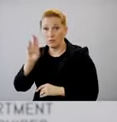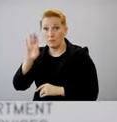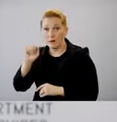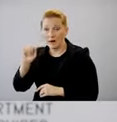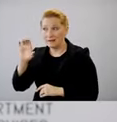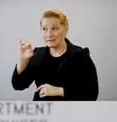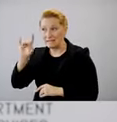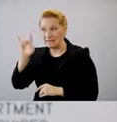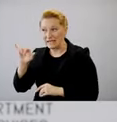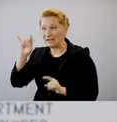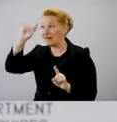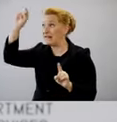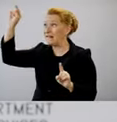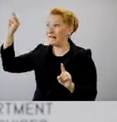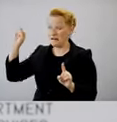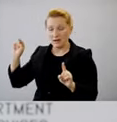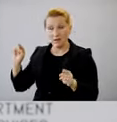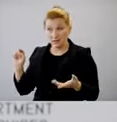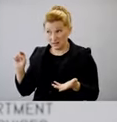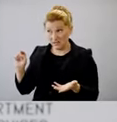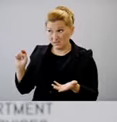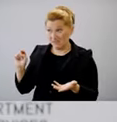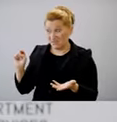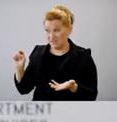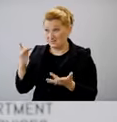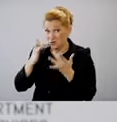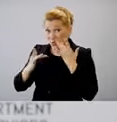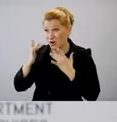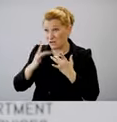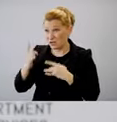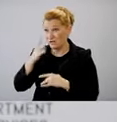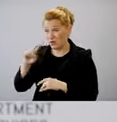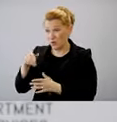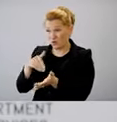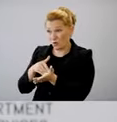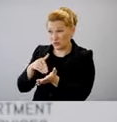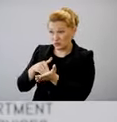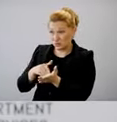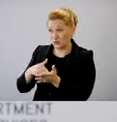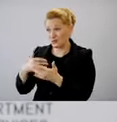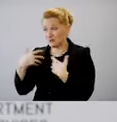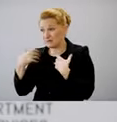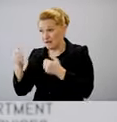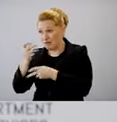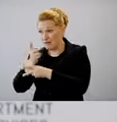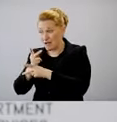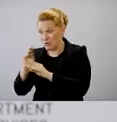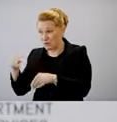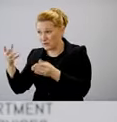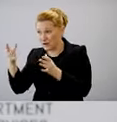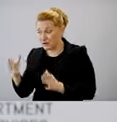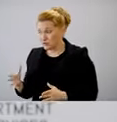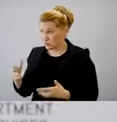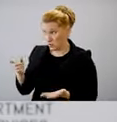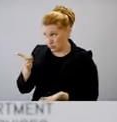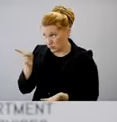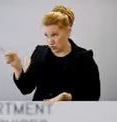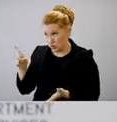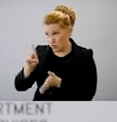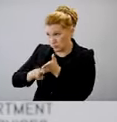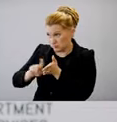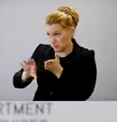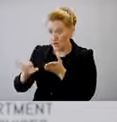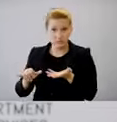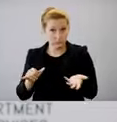that the department is currently in talks with those rural areas as we're possibly looking at this current surge in cases? Yeah,